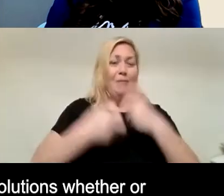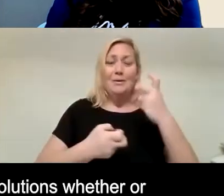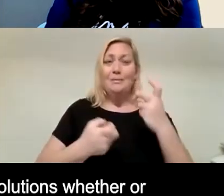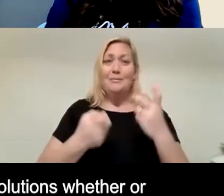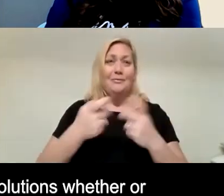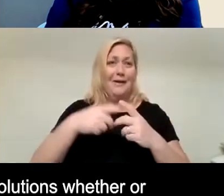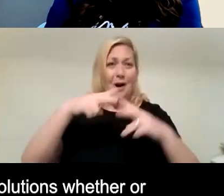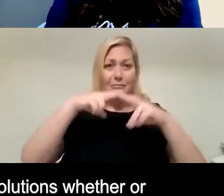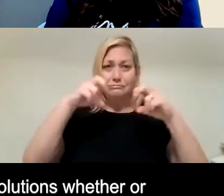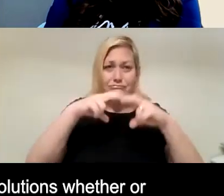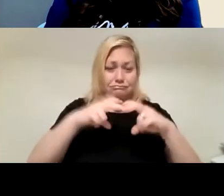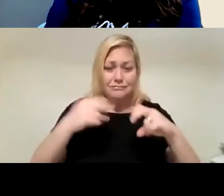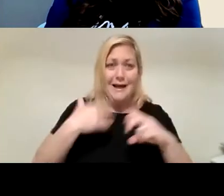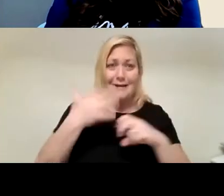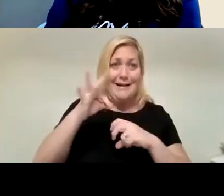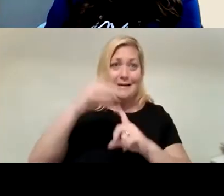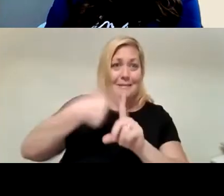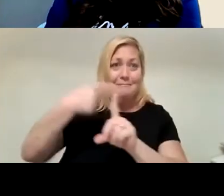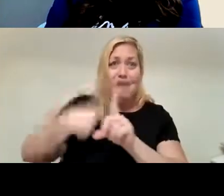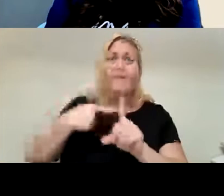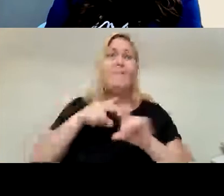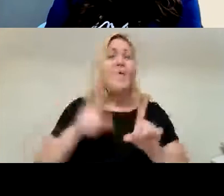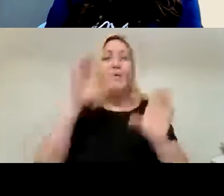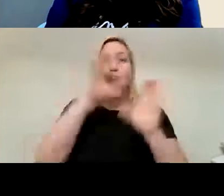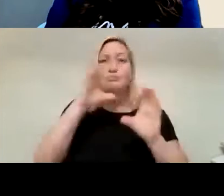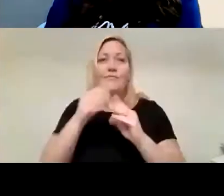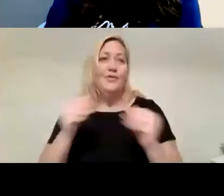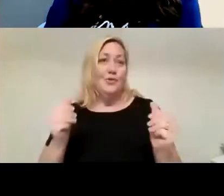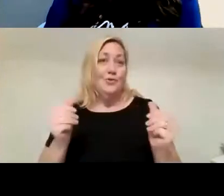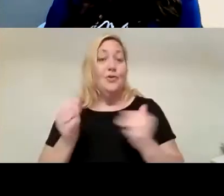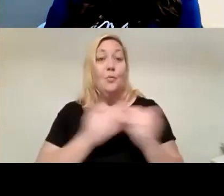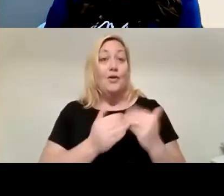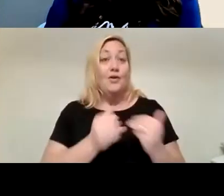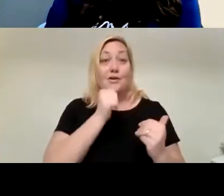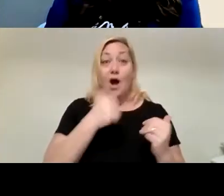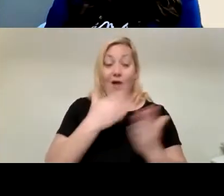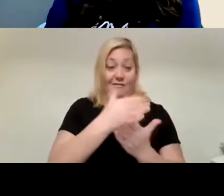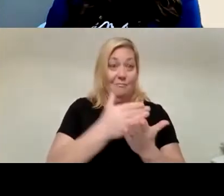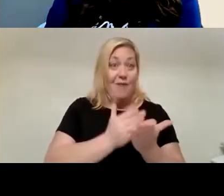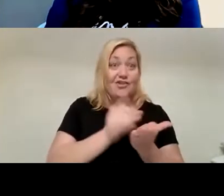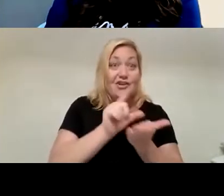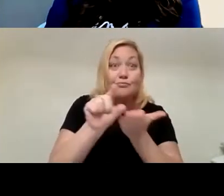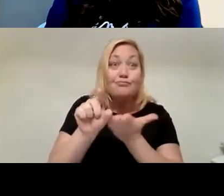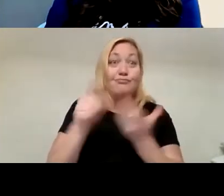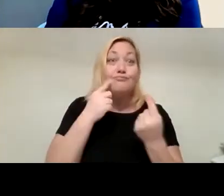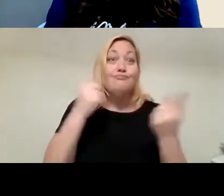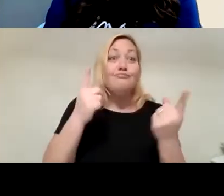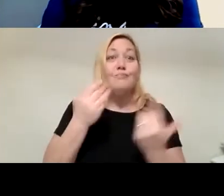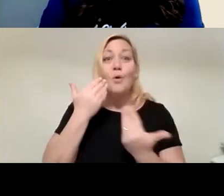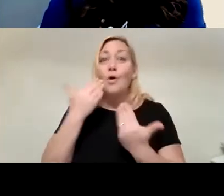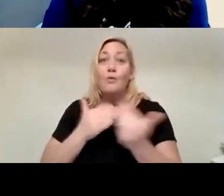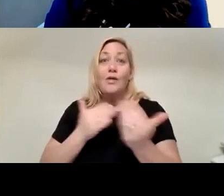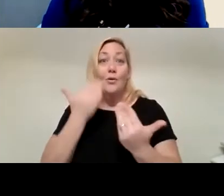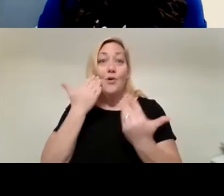the last 19 months, but we're looking for solutions, whether or not we have a budget to do it, whether or not we know how to get this